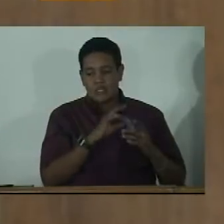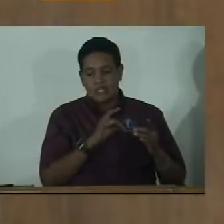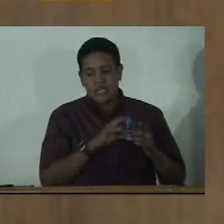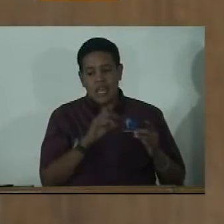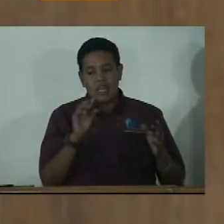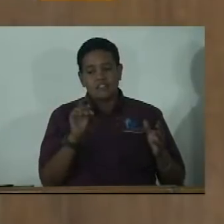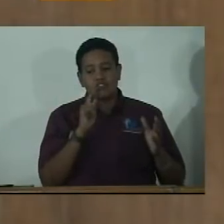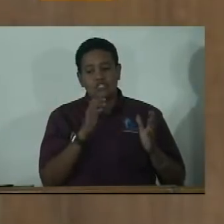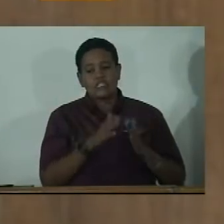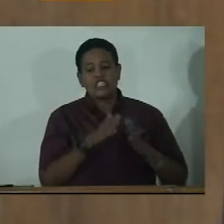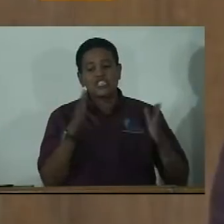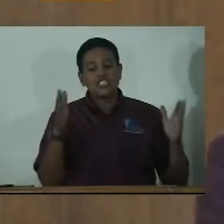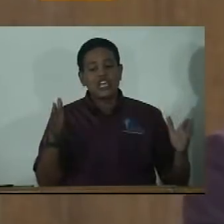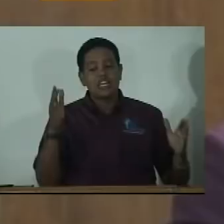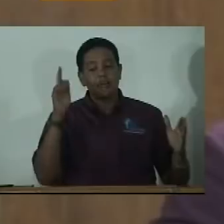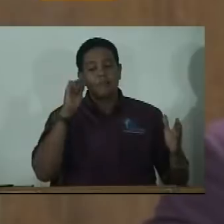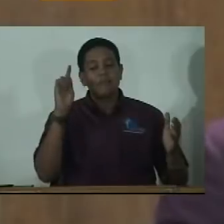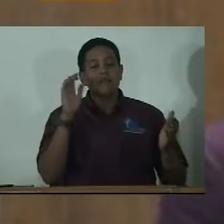is a generally